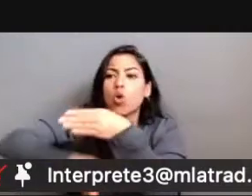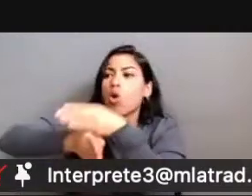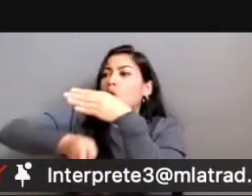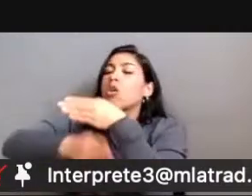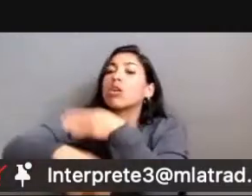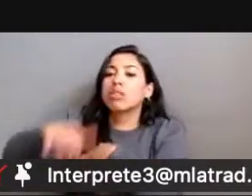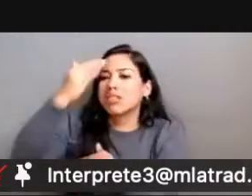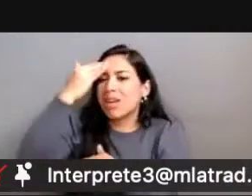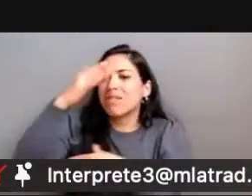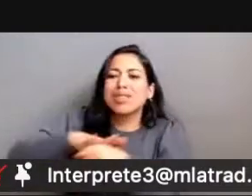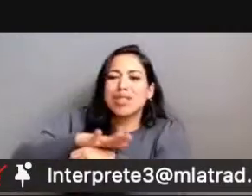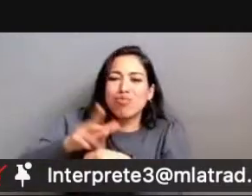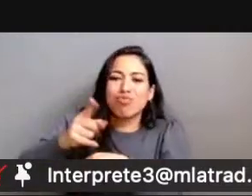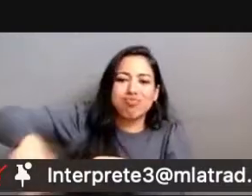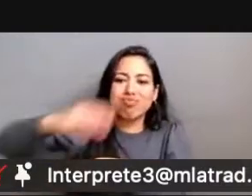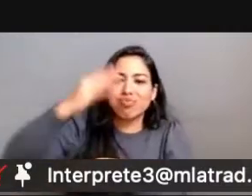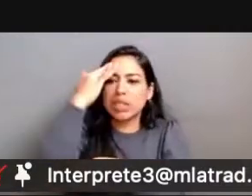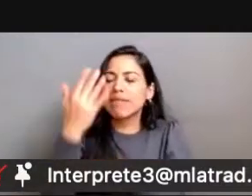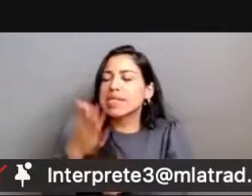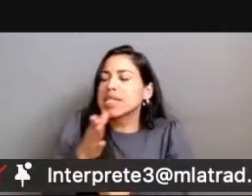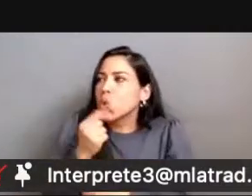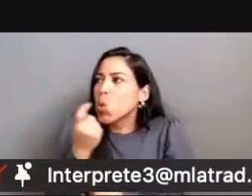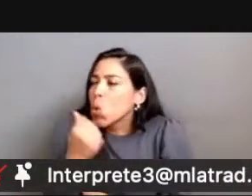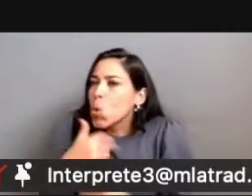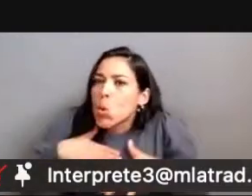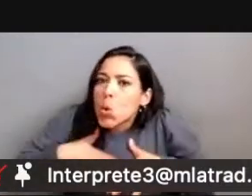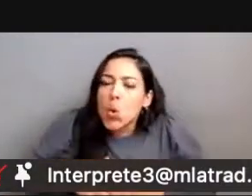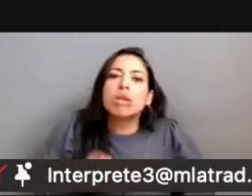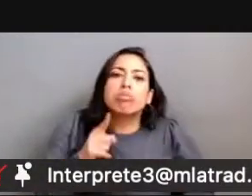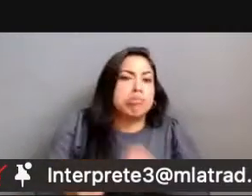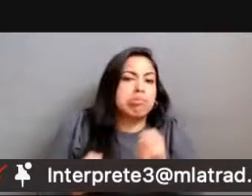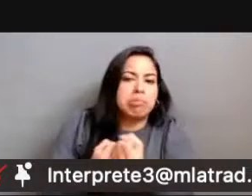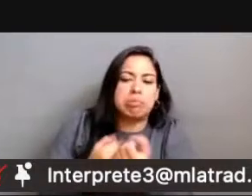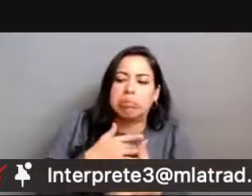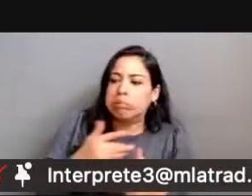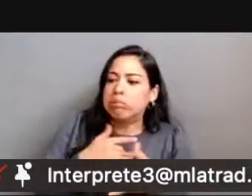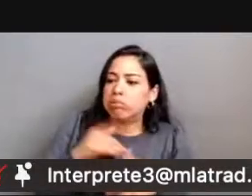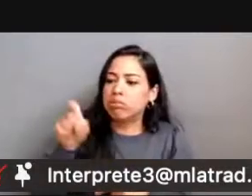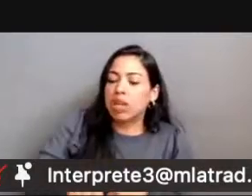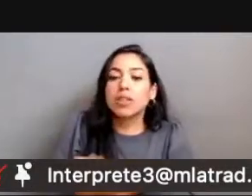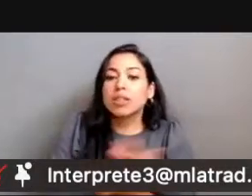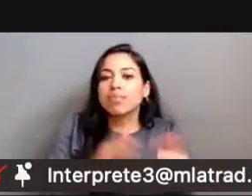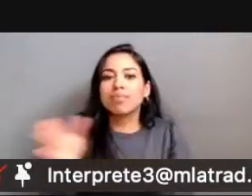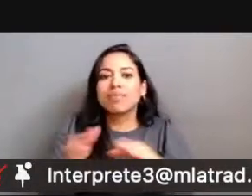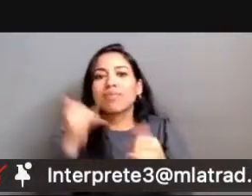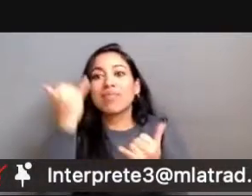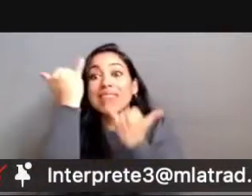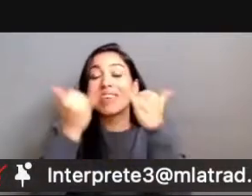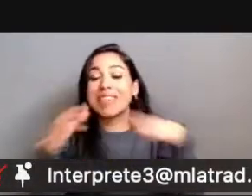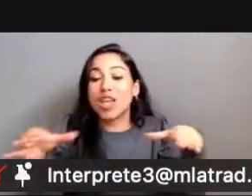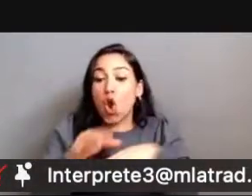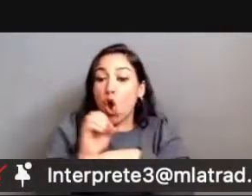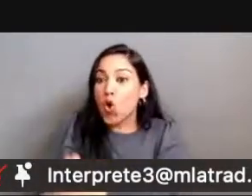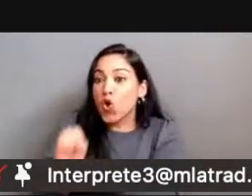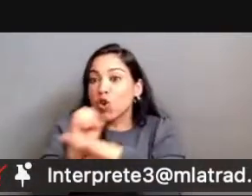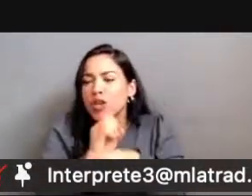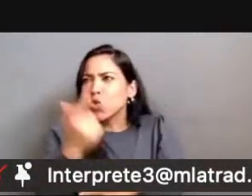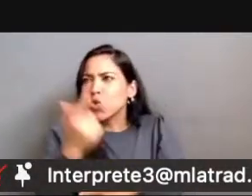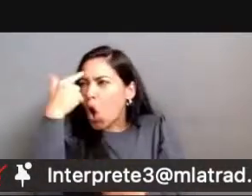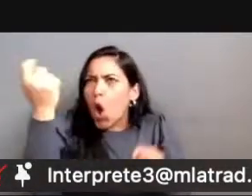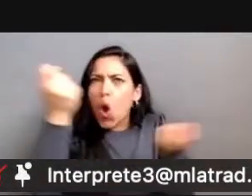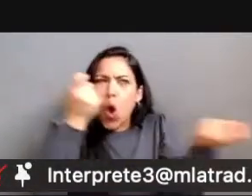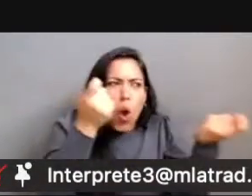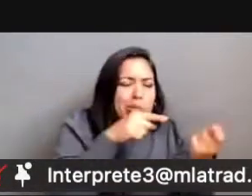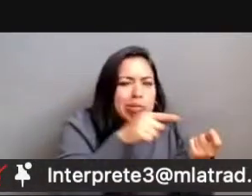that having very scarce resources. The creativity of civil